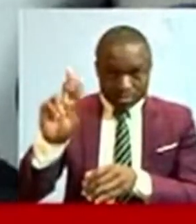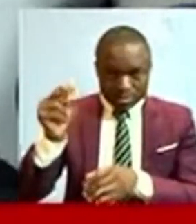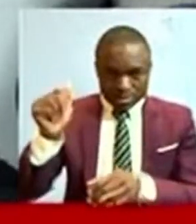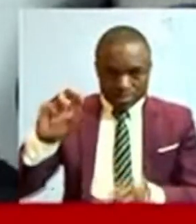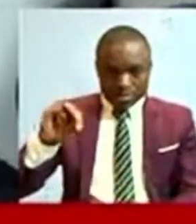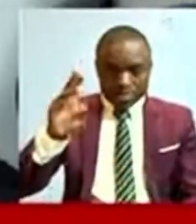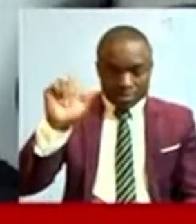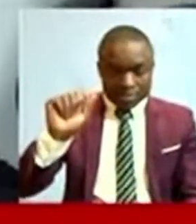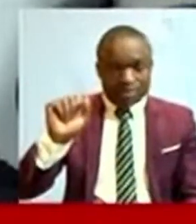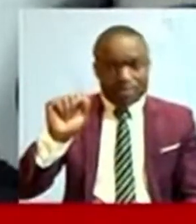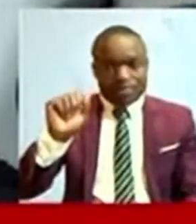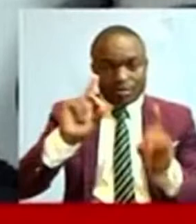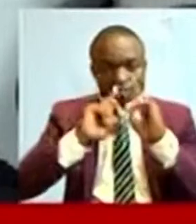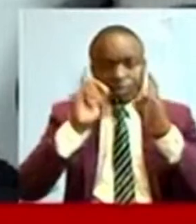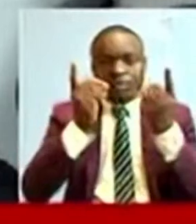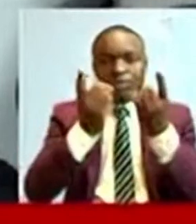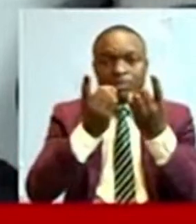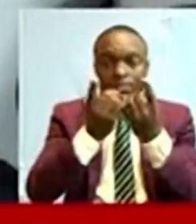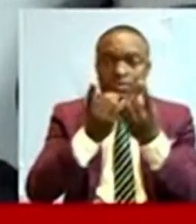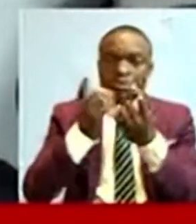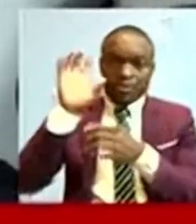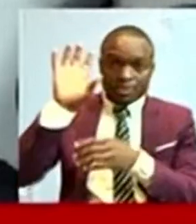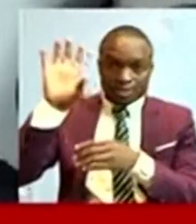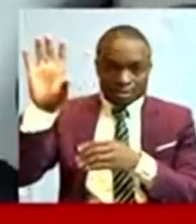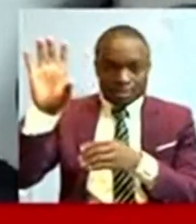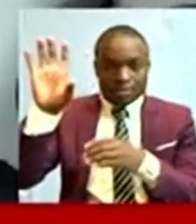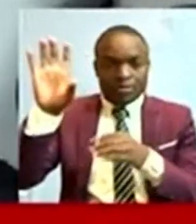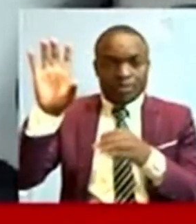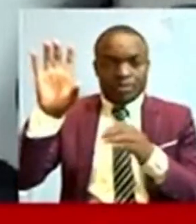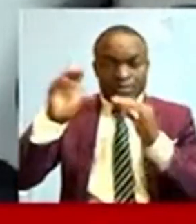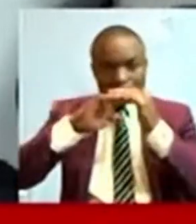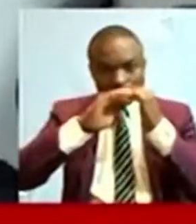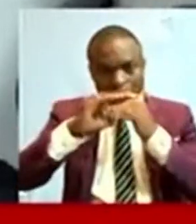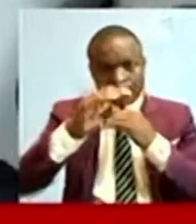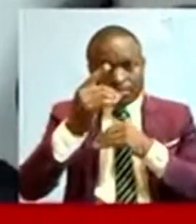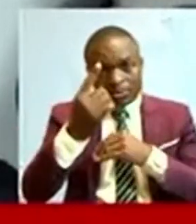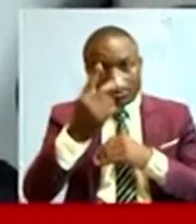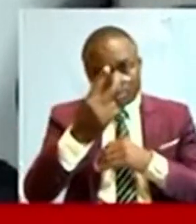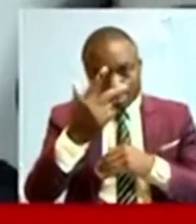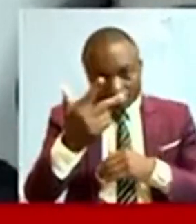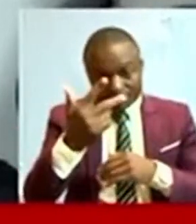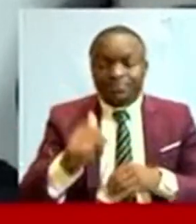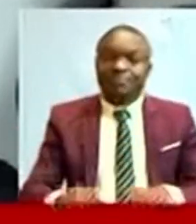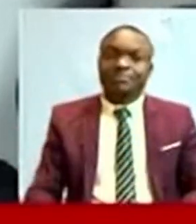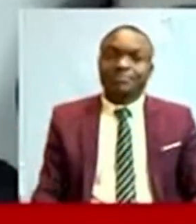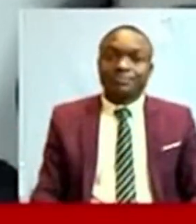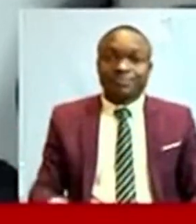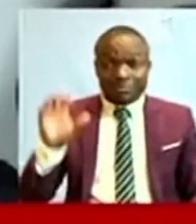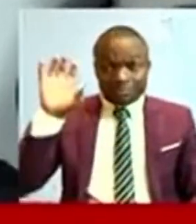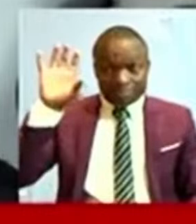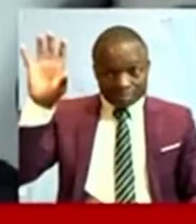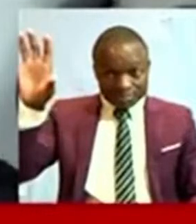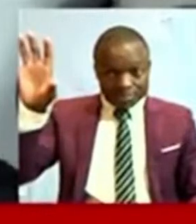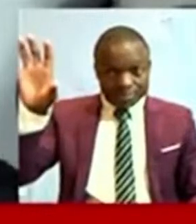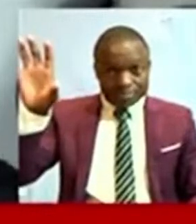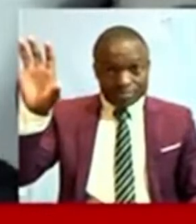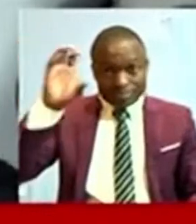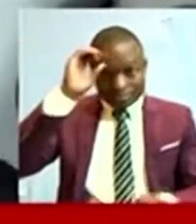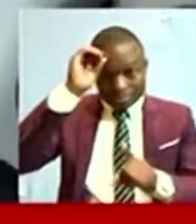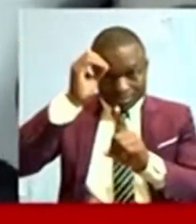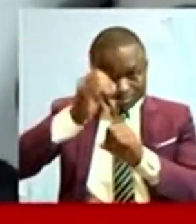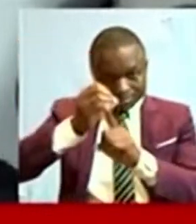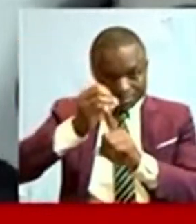province, district, and hospitals level 1, 2, and 3. For the provinces, the target